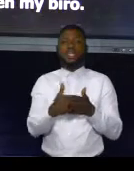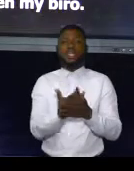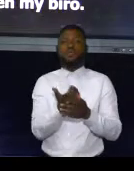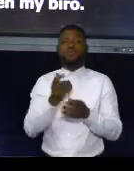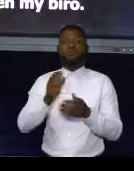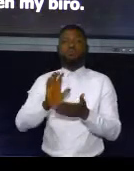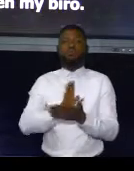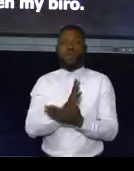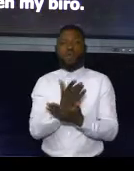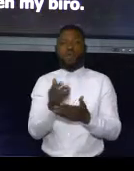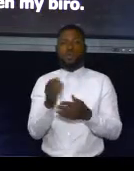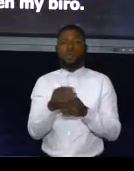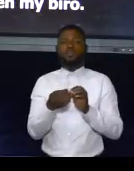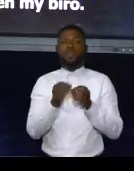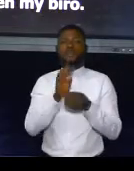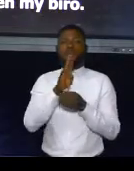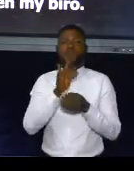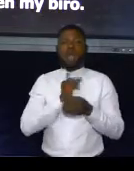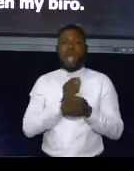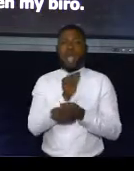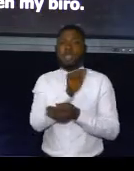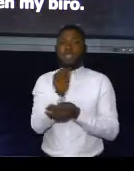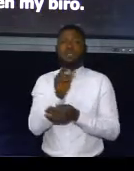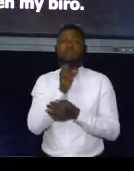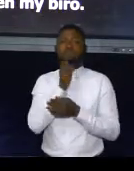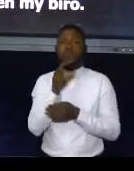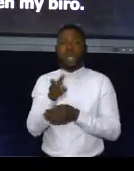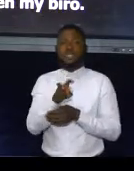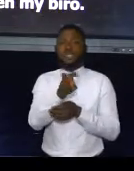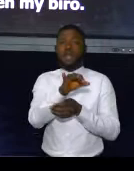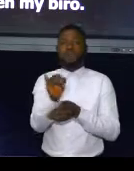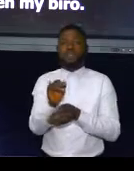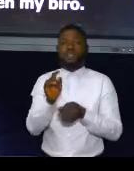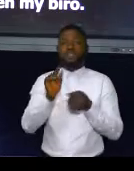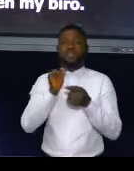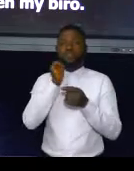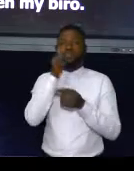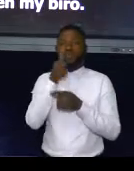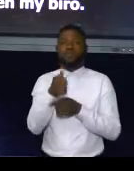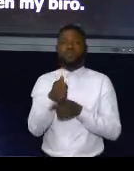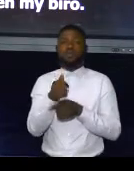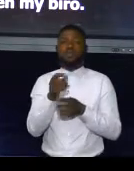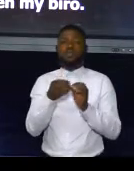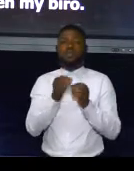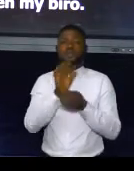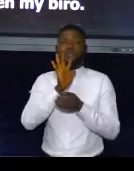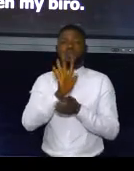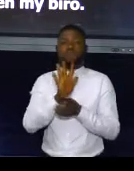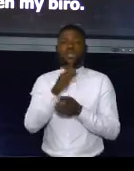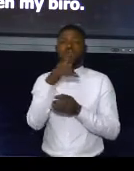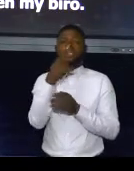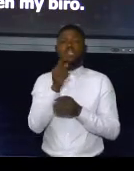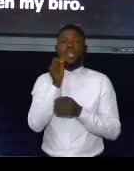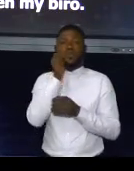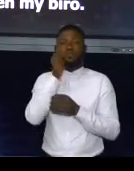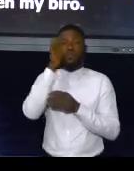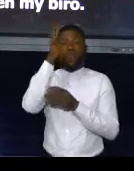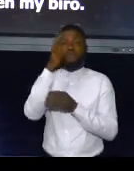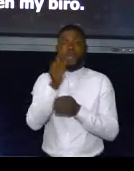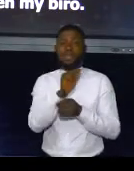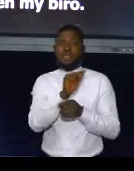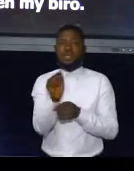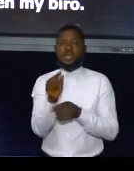song. 4, I dash not traveling tomorrow. 5,